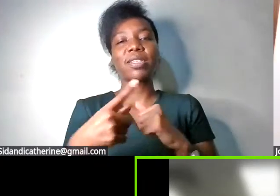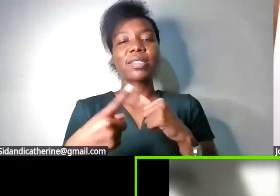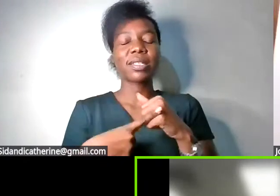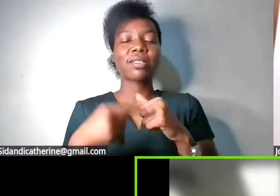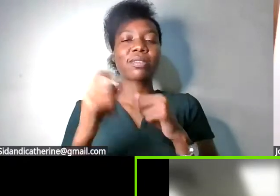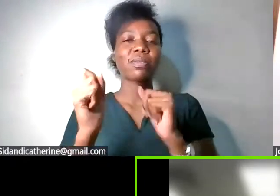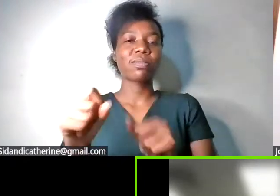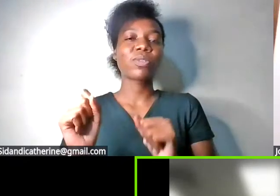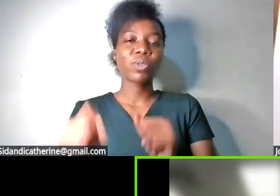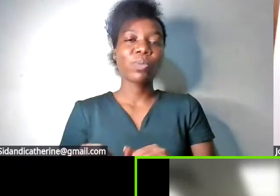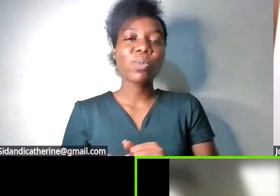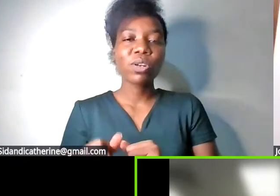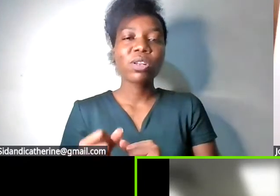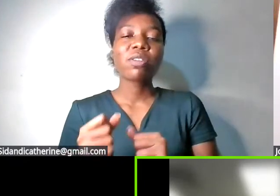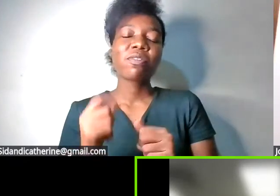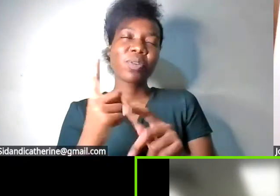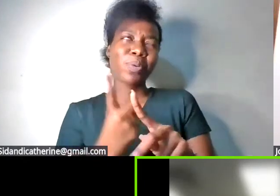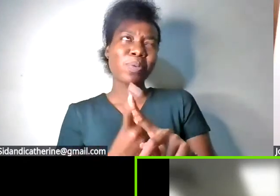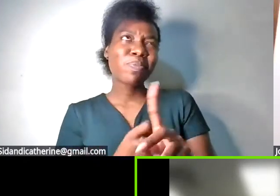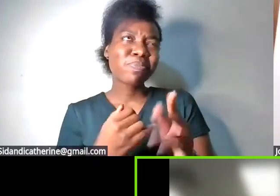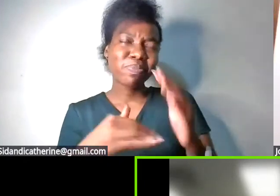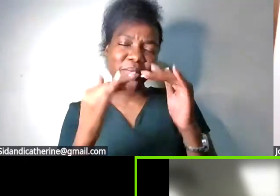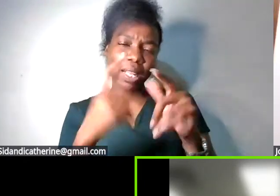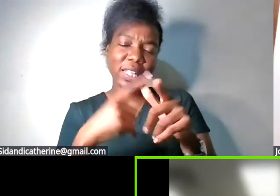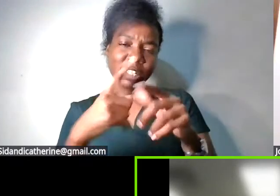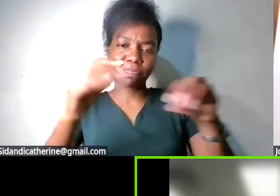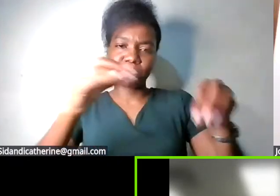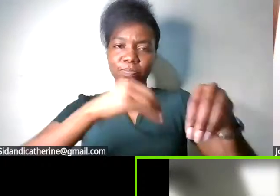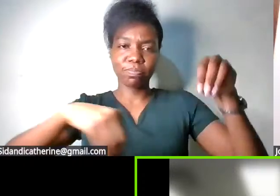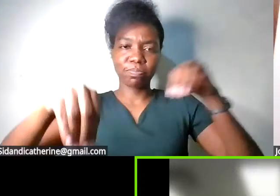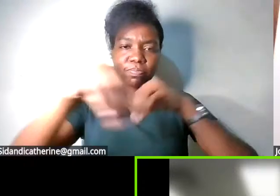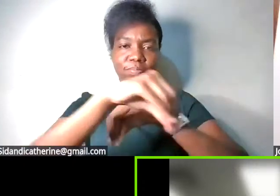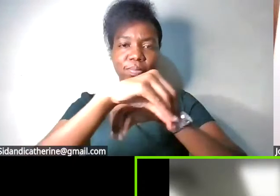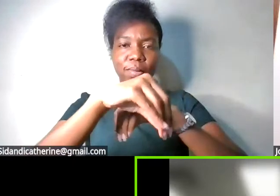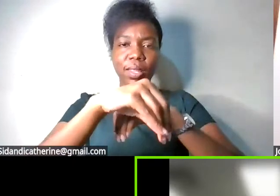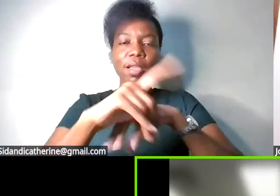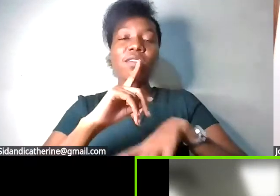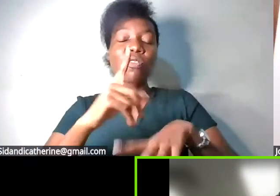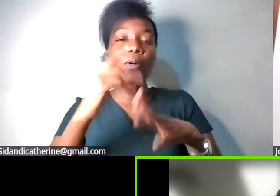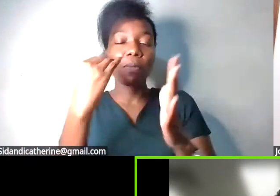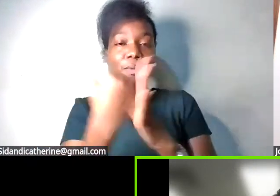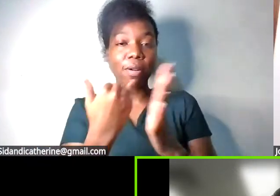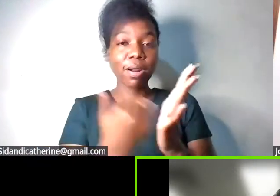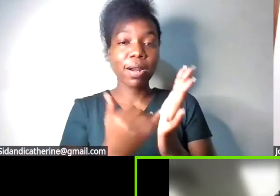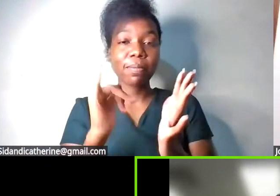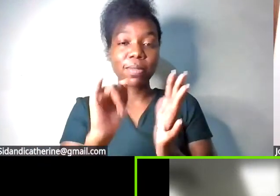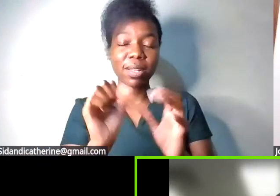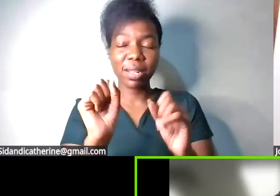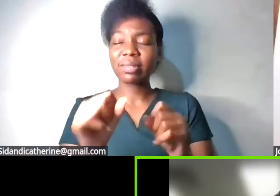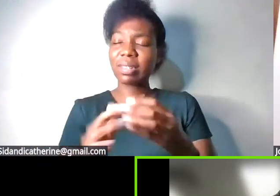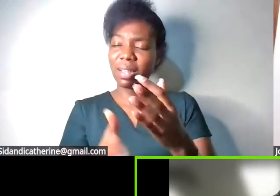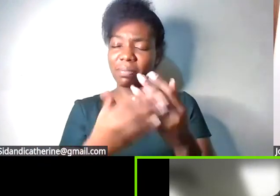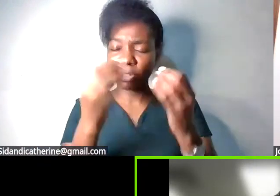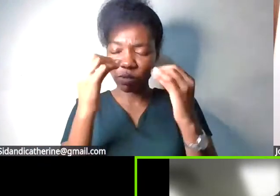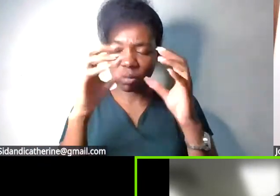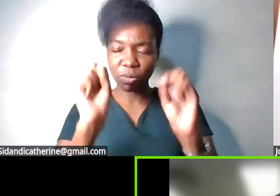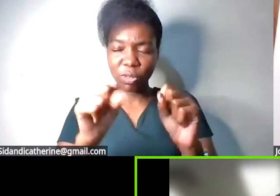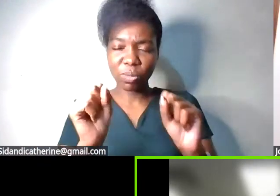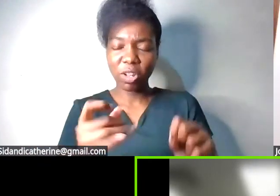university and maybe have to switch, right? So what this program is, gives them a taste of whether they should be in that program or